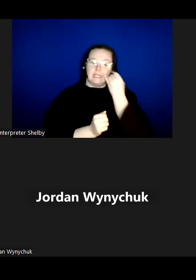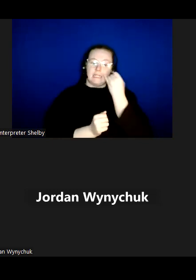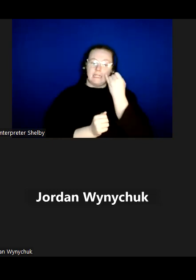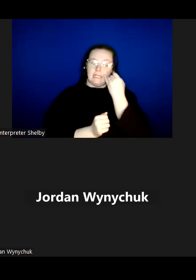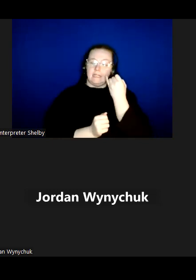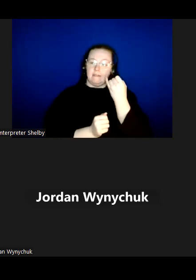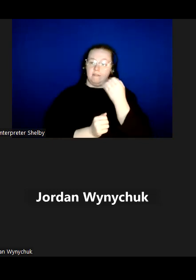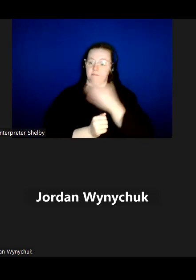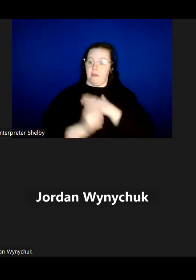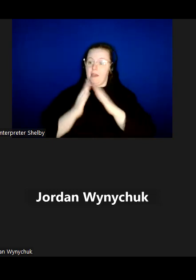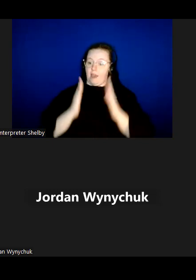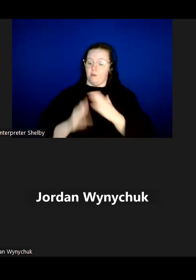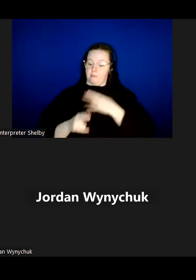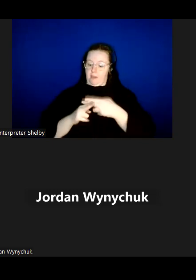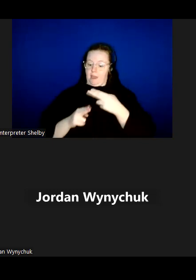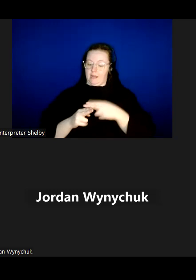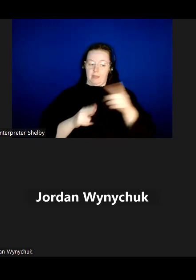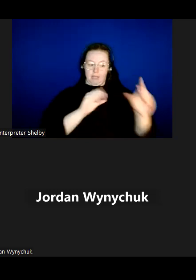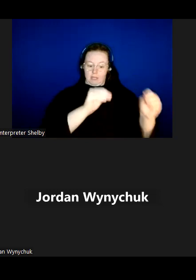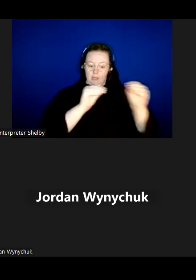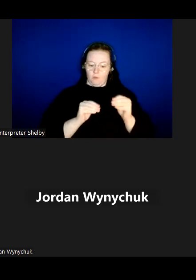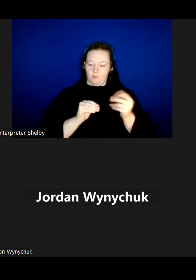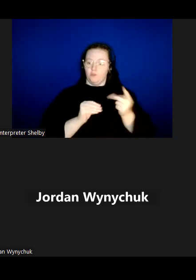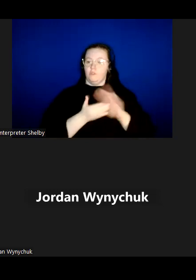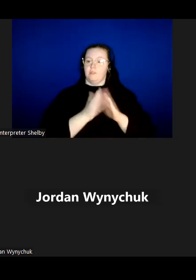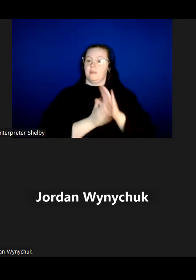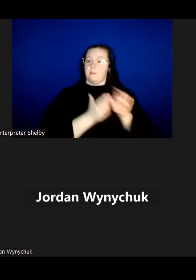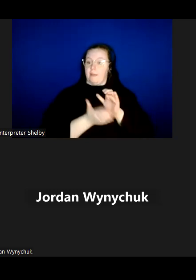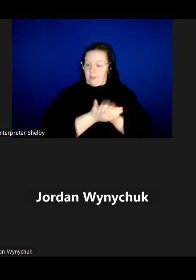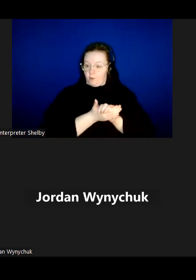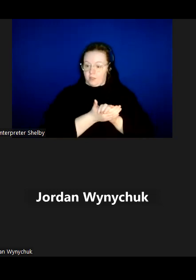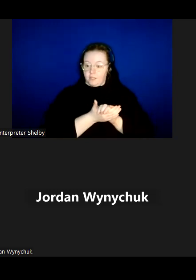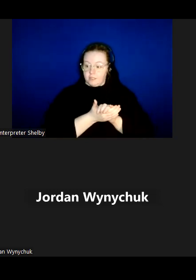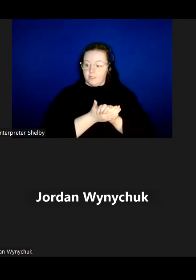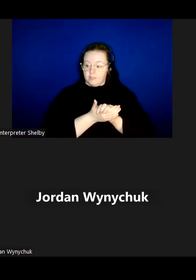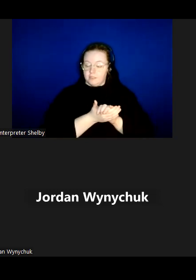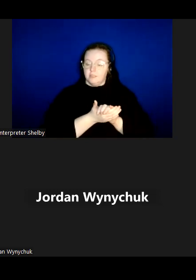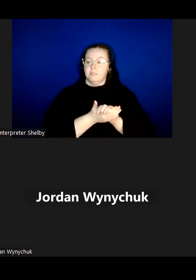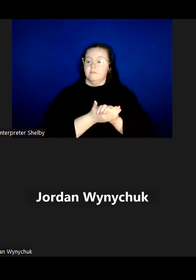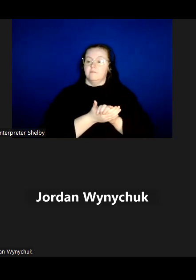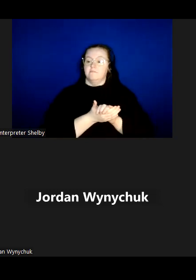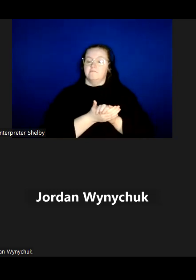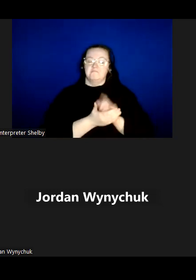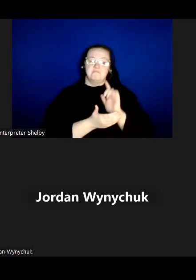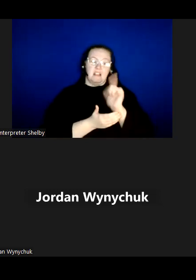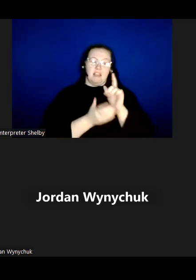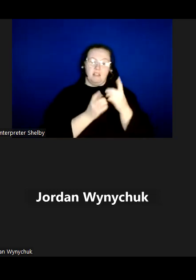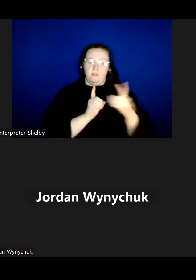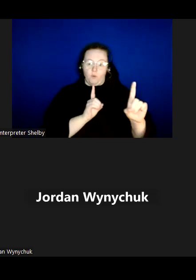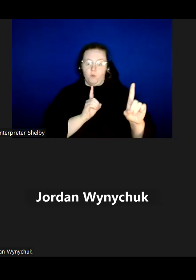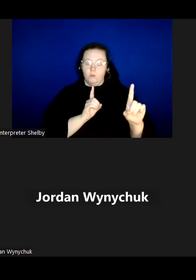married and I own the house was in my name only, we got married and we split